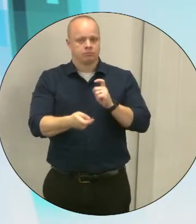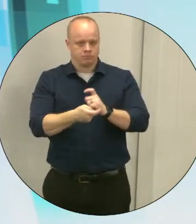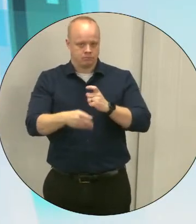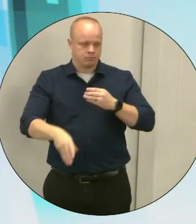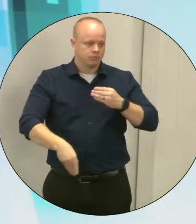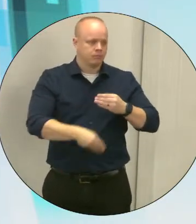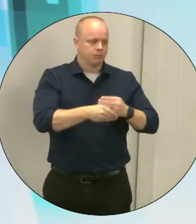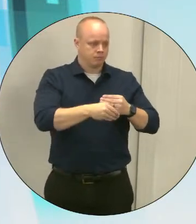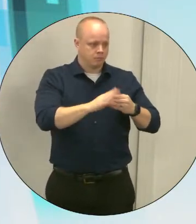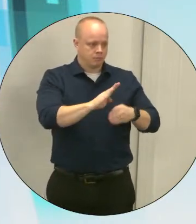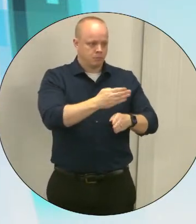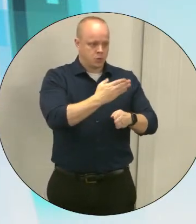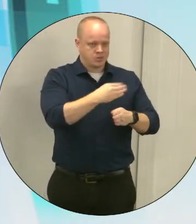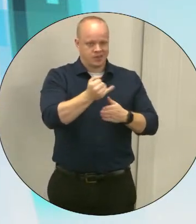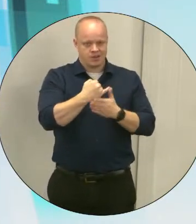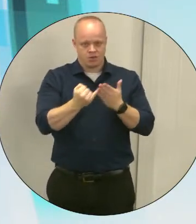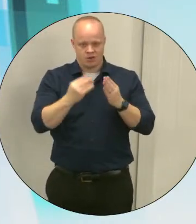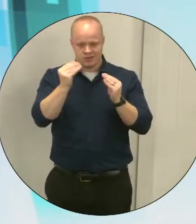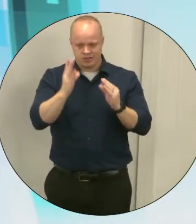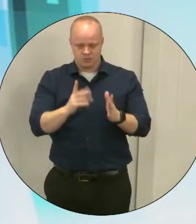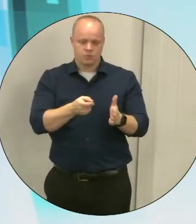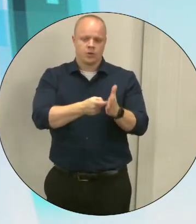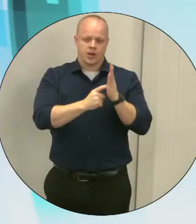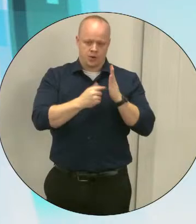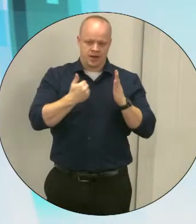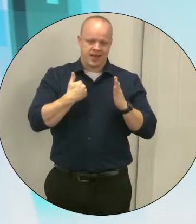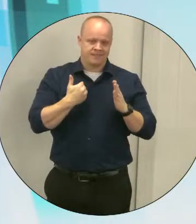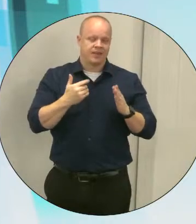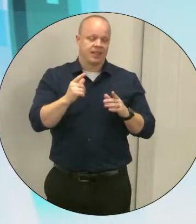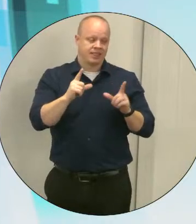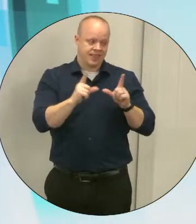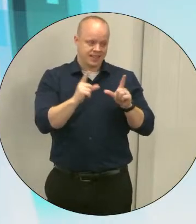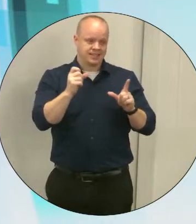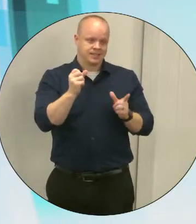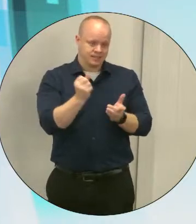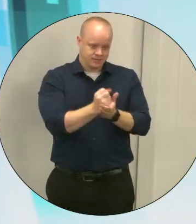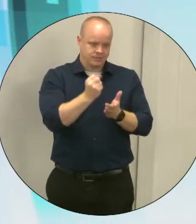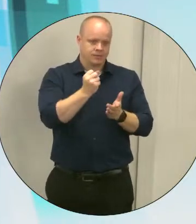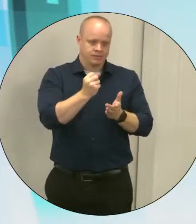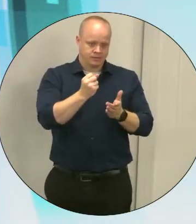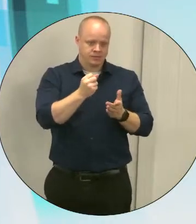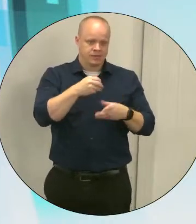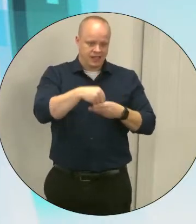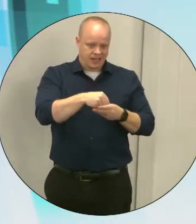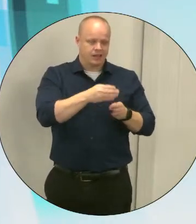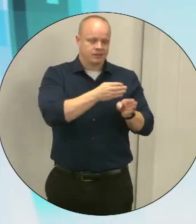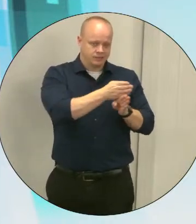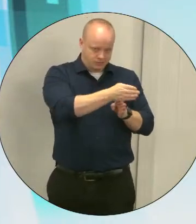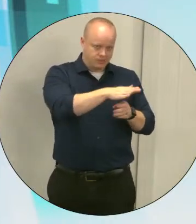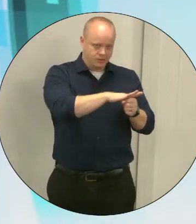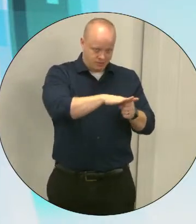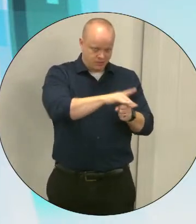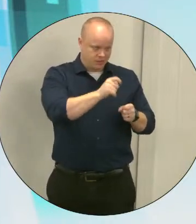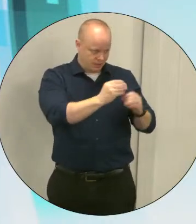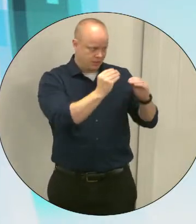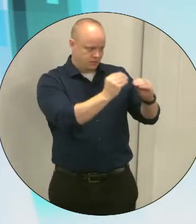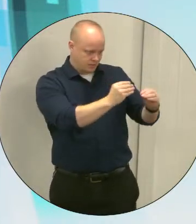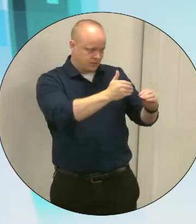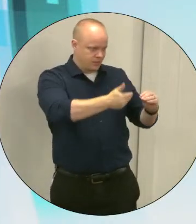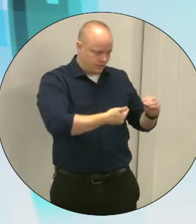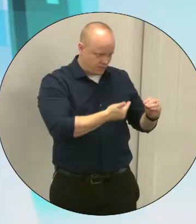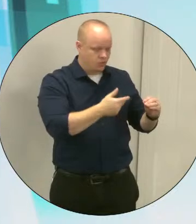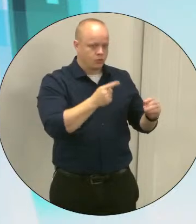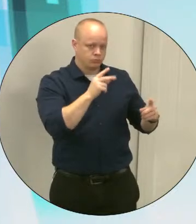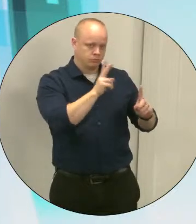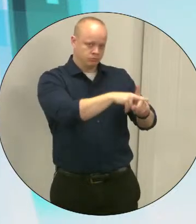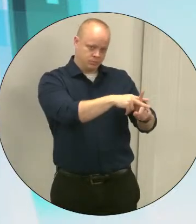to state that music and art teachers are required to have a licensed endorsement in the content area for which they are being hired and